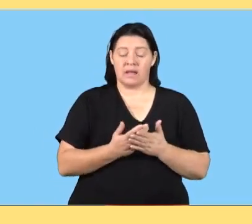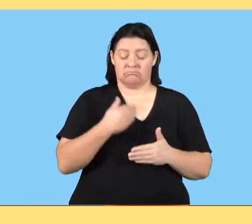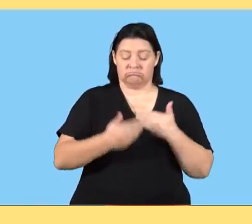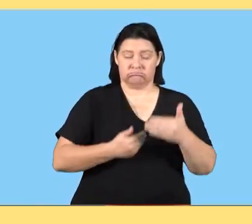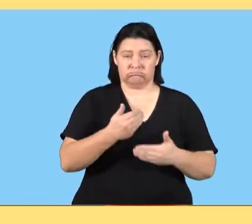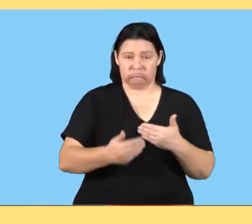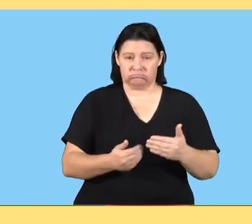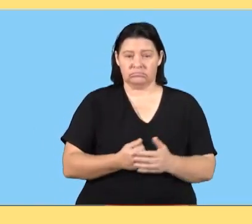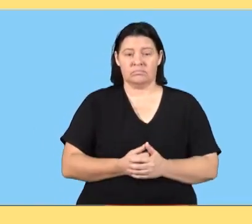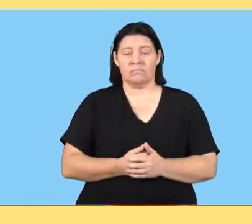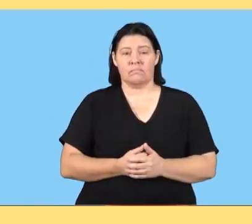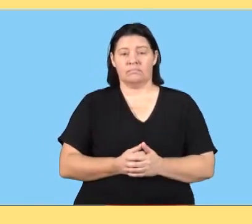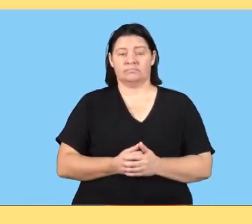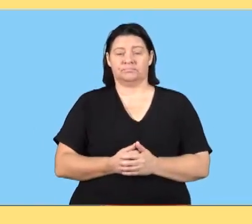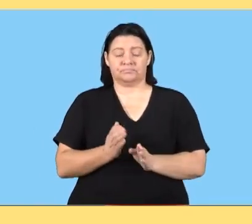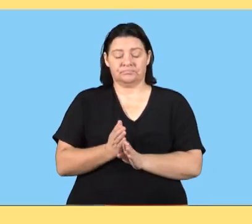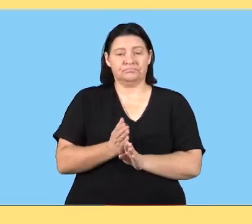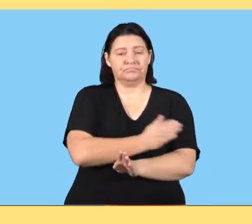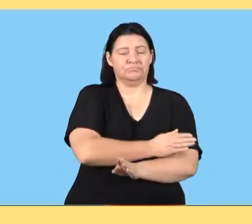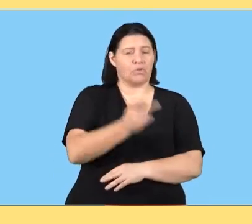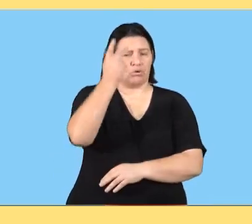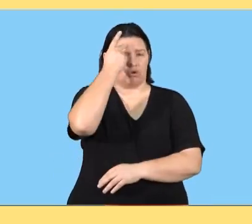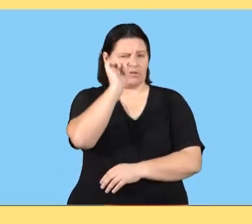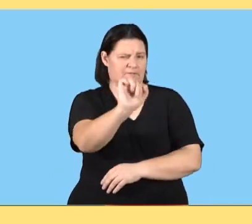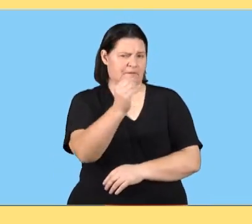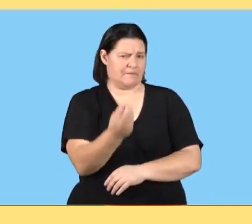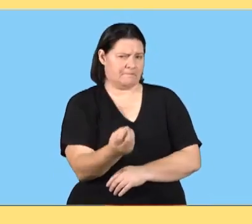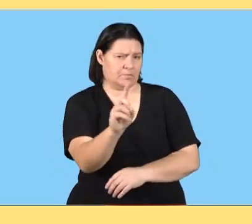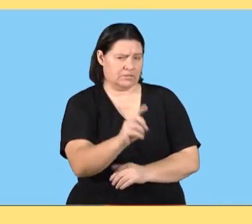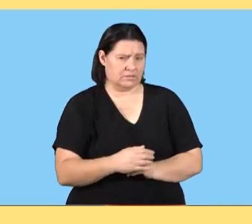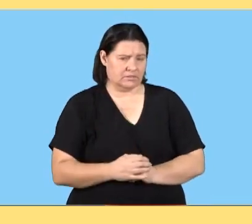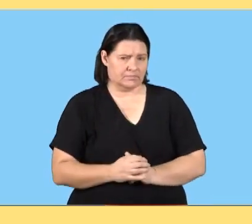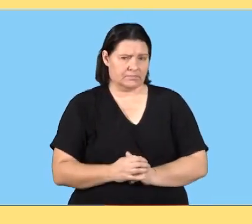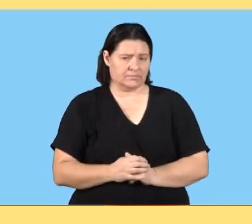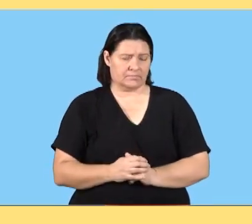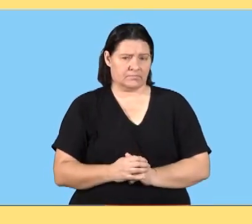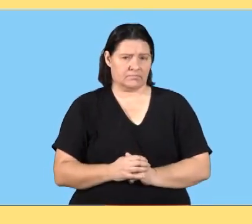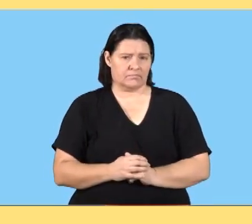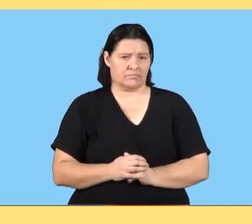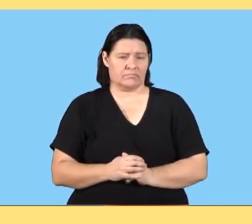I am going to move on to your pre-knowledge.